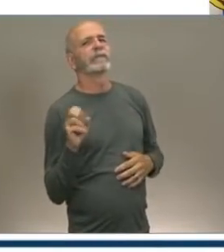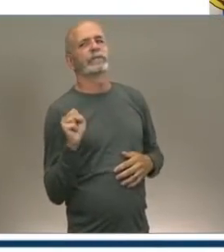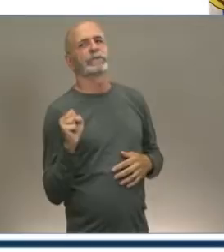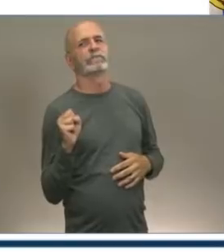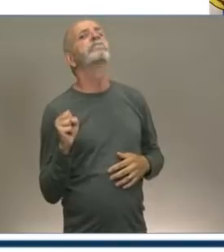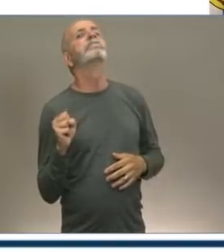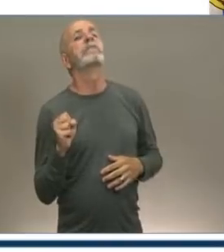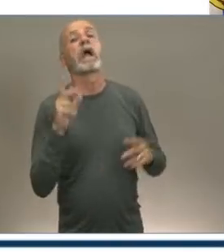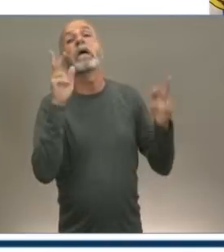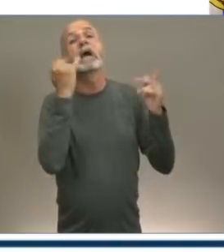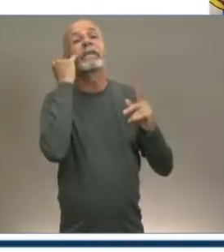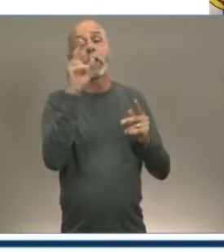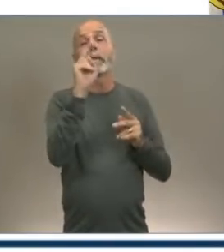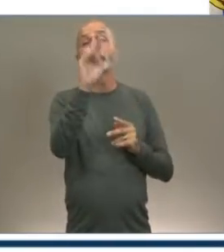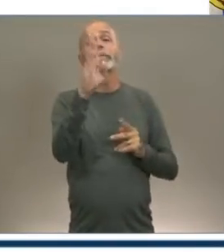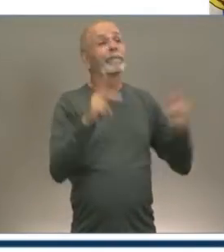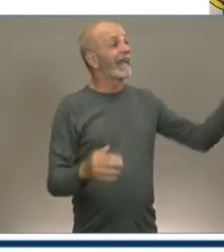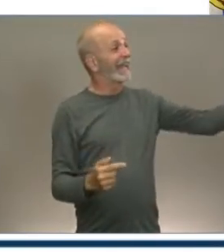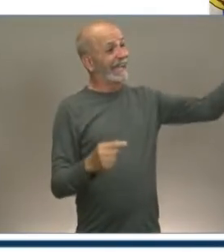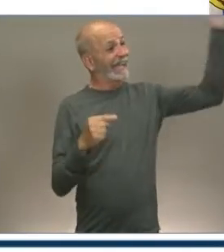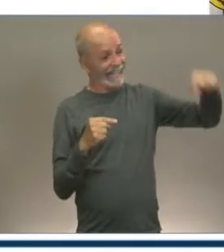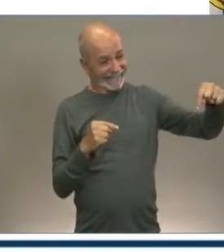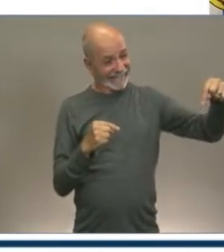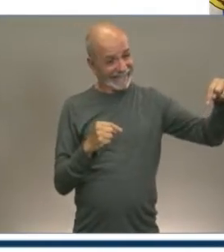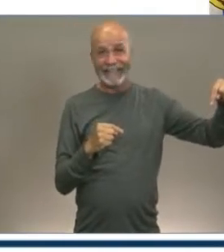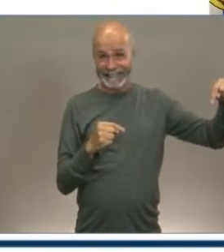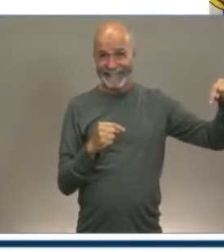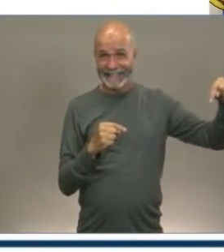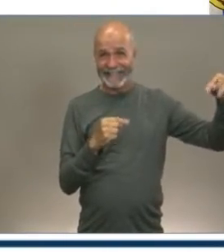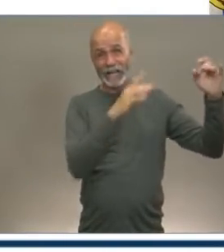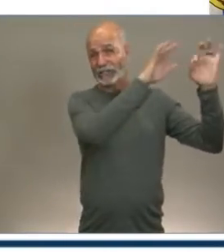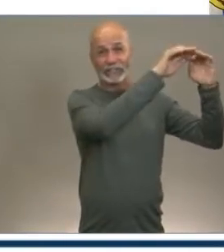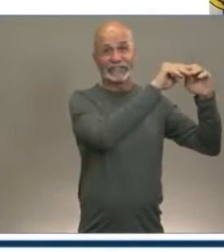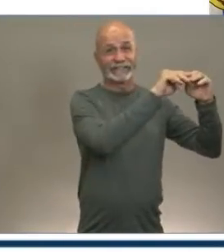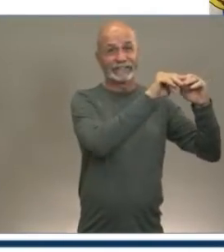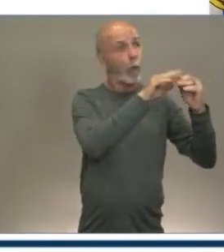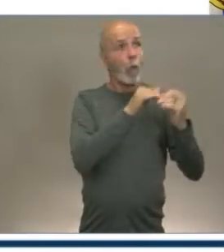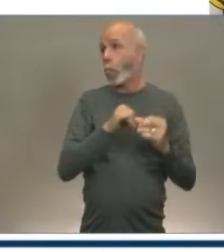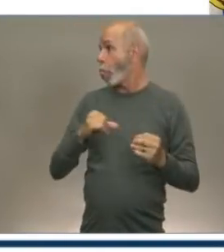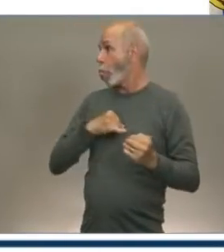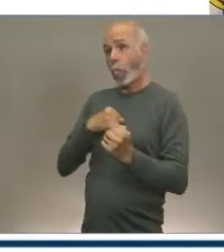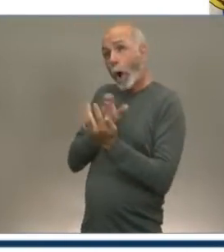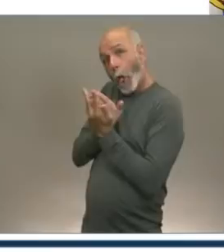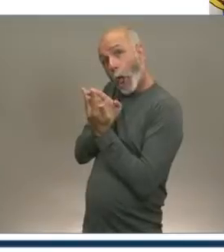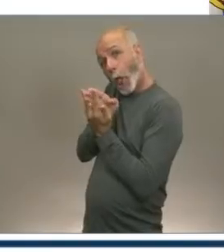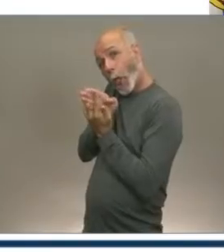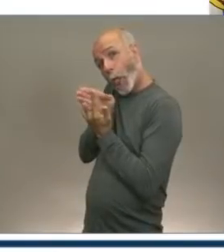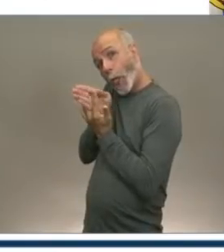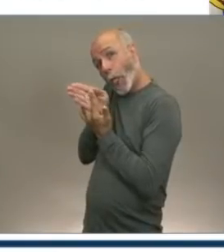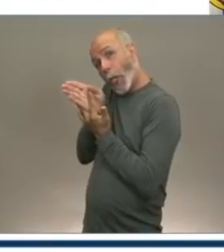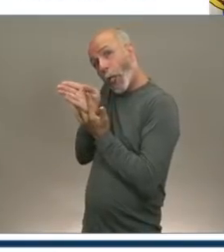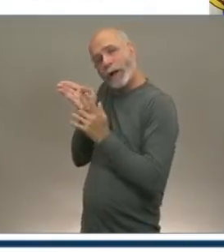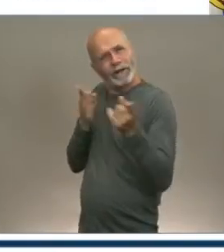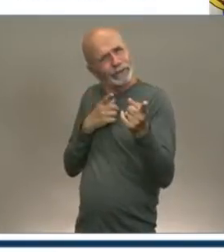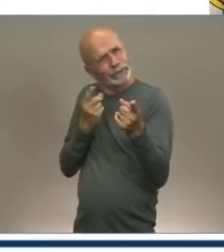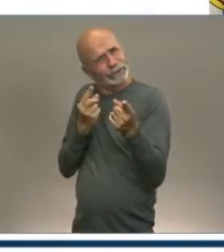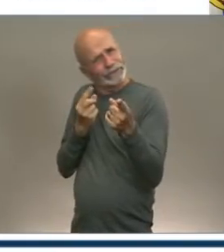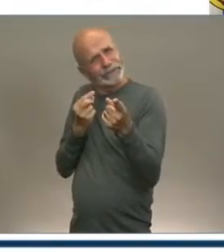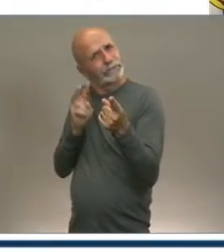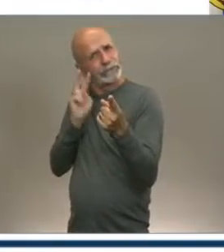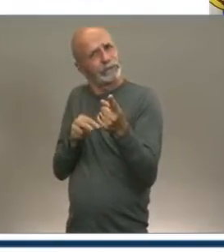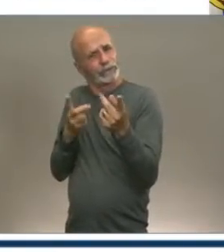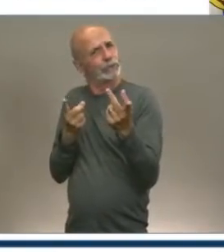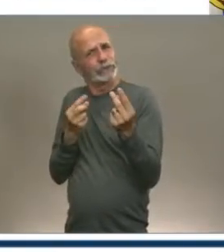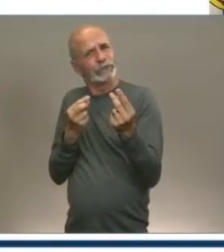are not sort of getting into Nova Scotia when perhaps they shouldn't be? What will your message be when you meet with the other